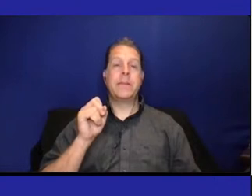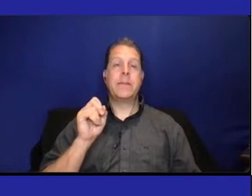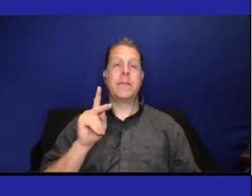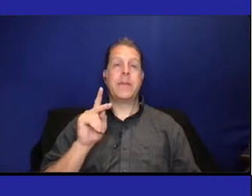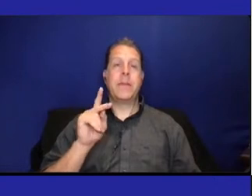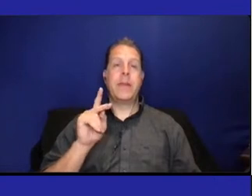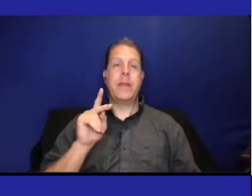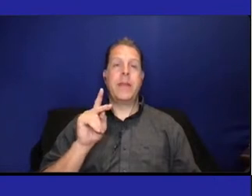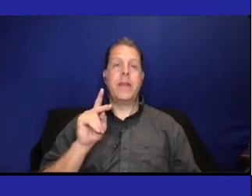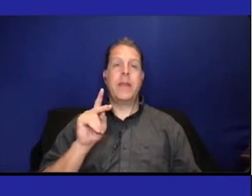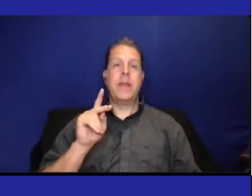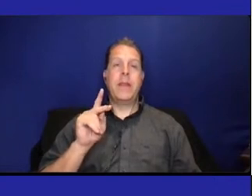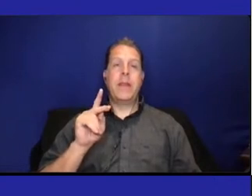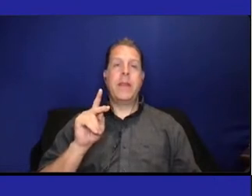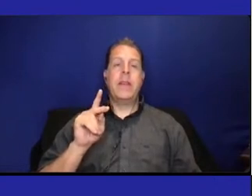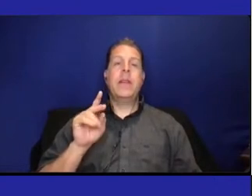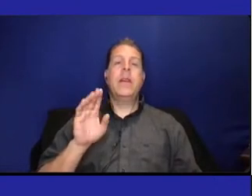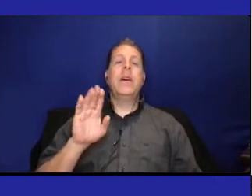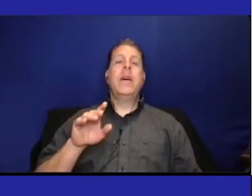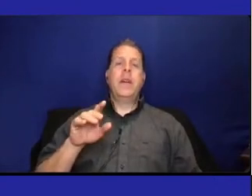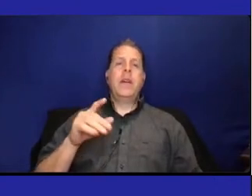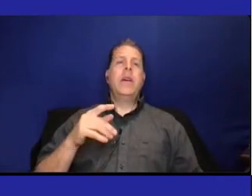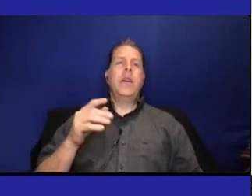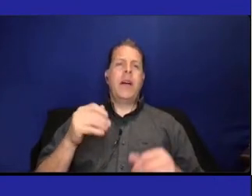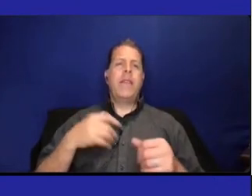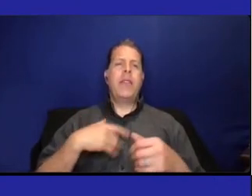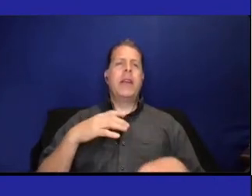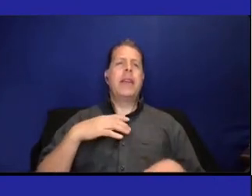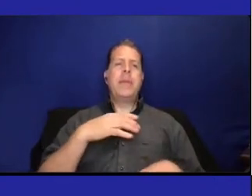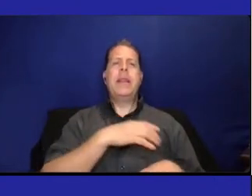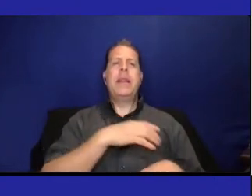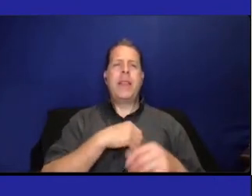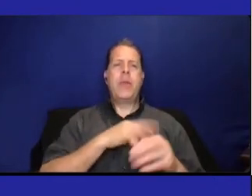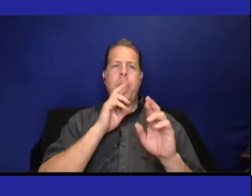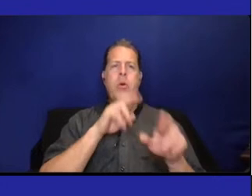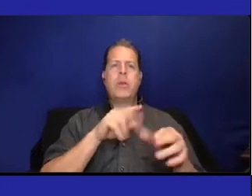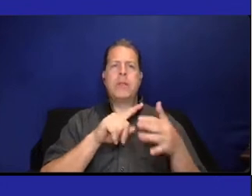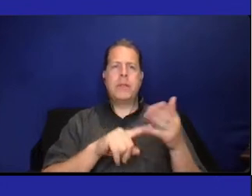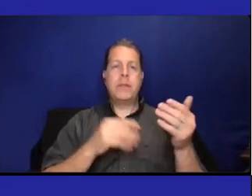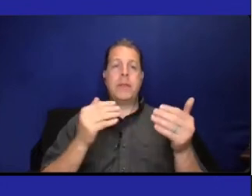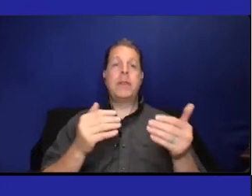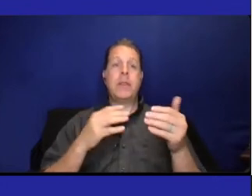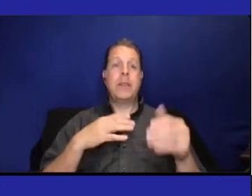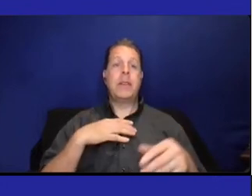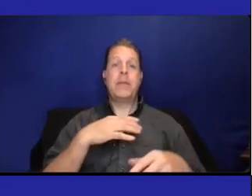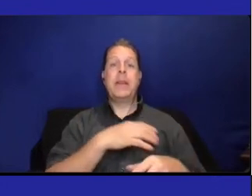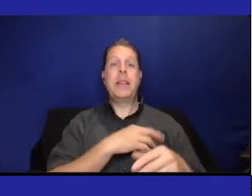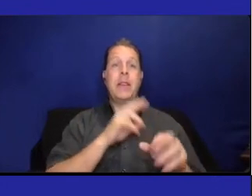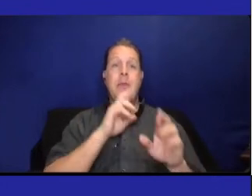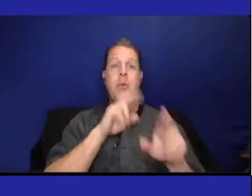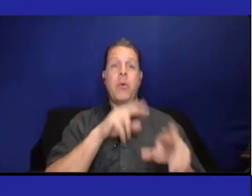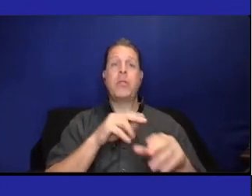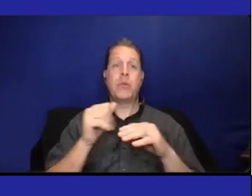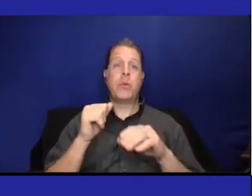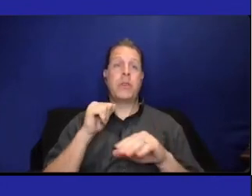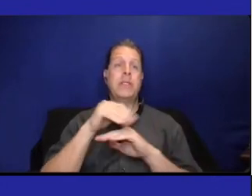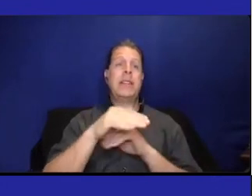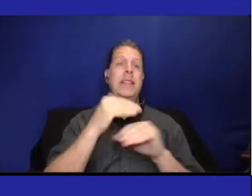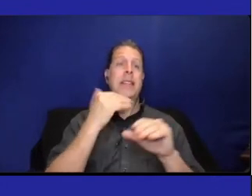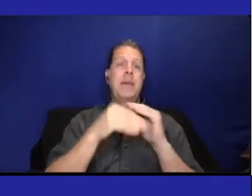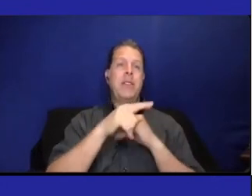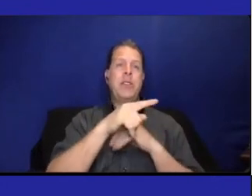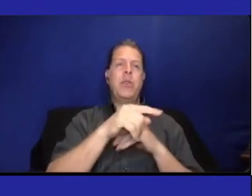The resolution. So let me then move on to the committee and subsidiary reports. The committee and subsidiary reports were emailed to you and are in your